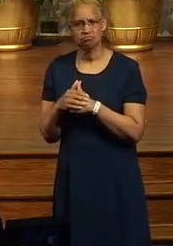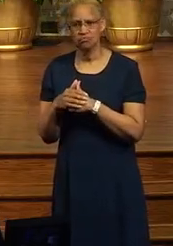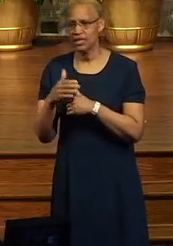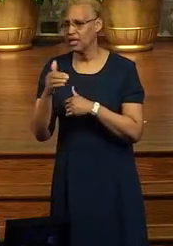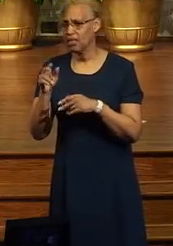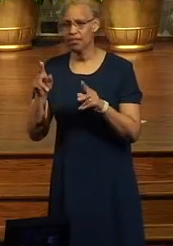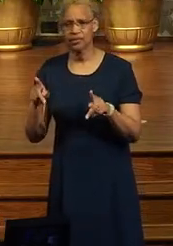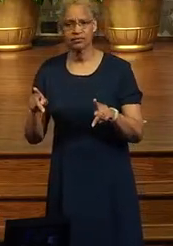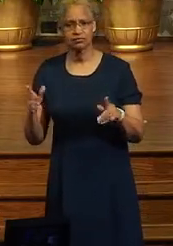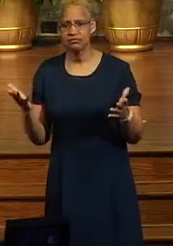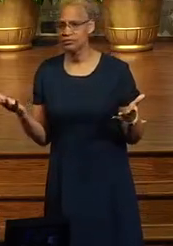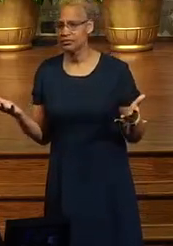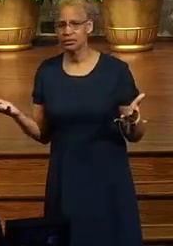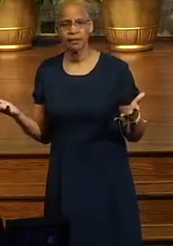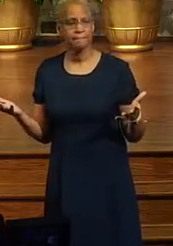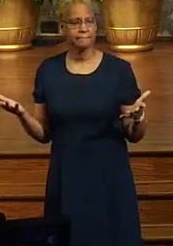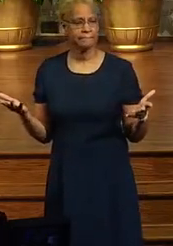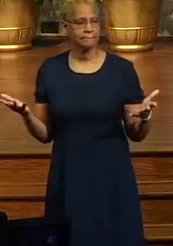else.